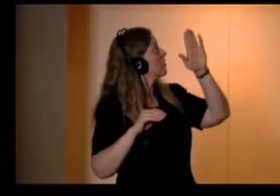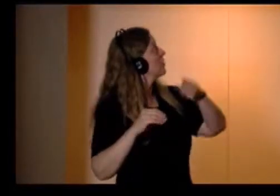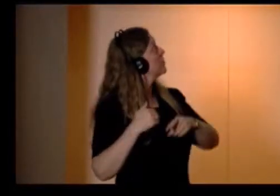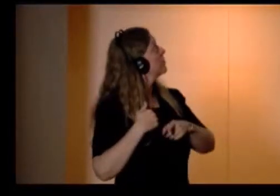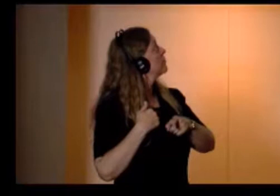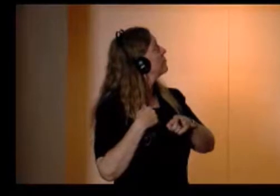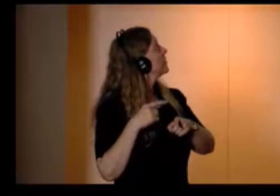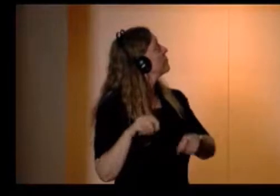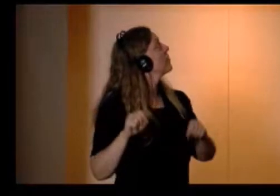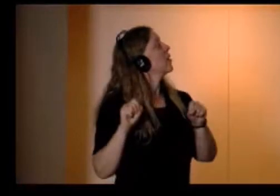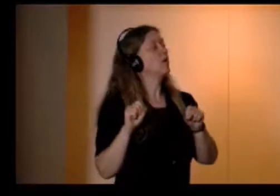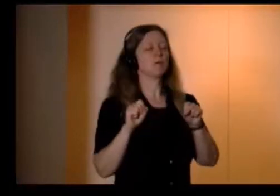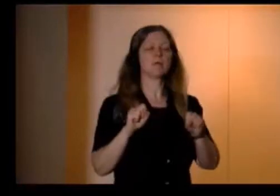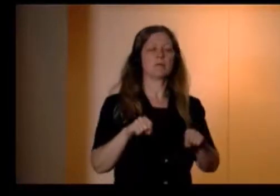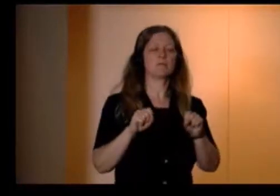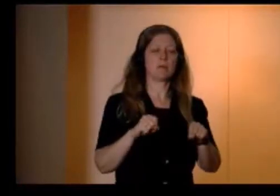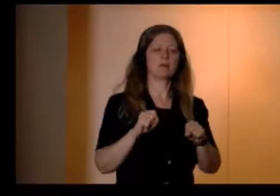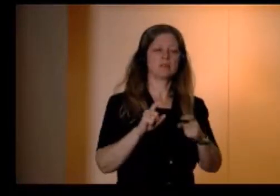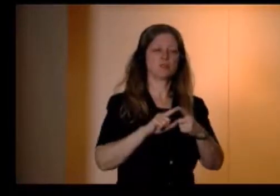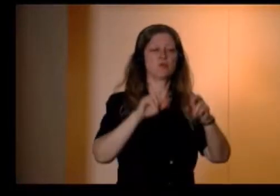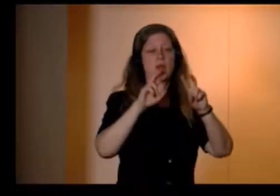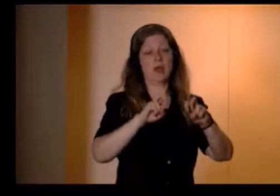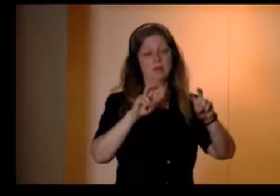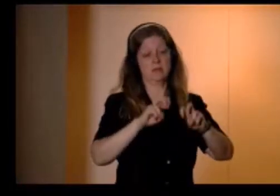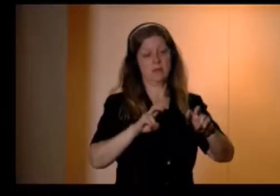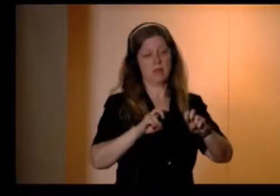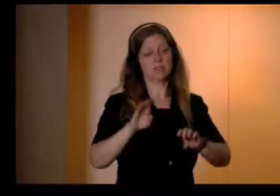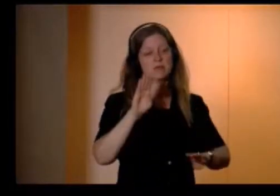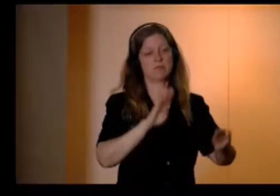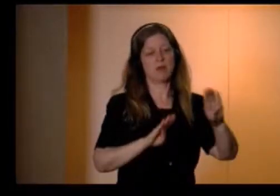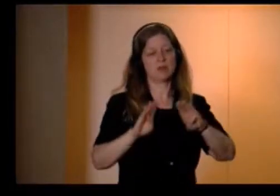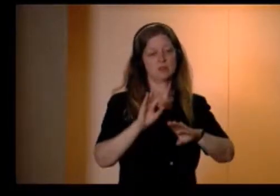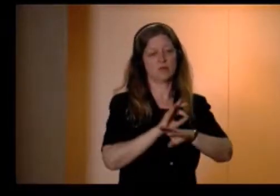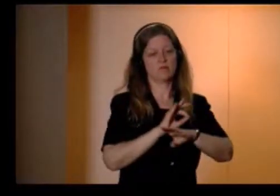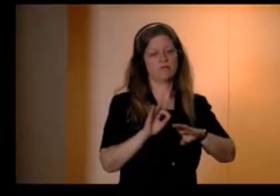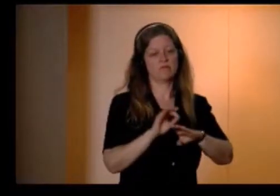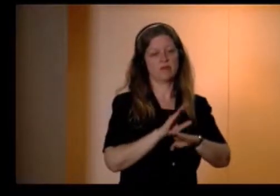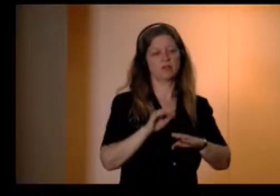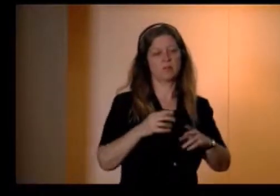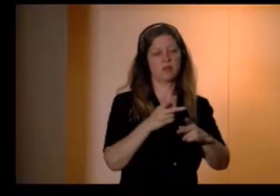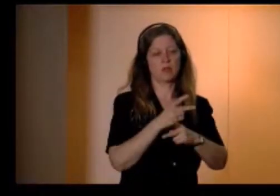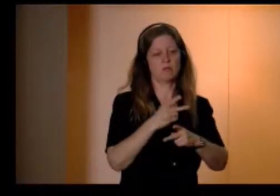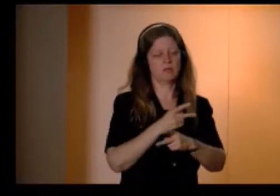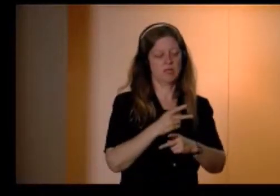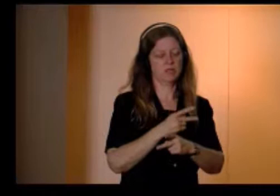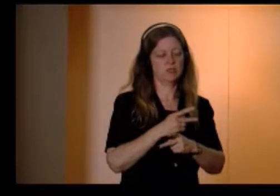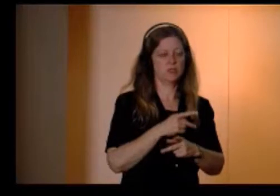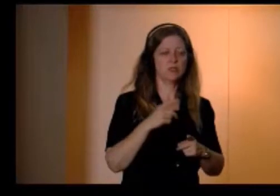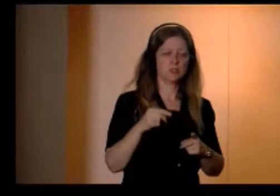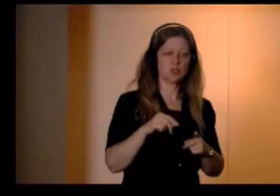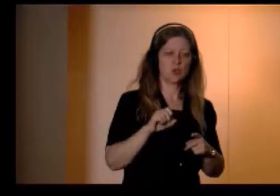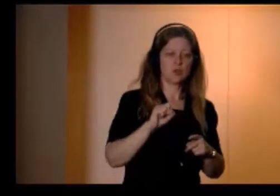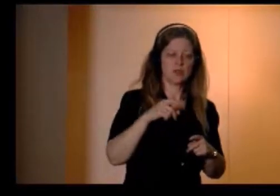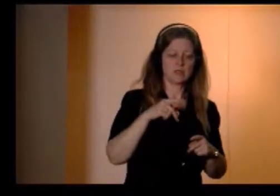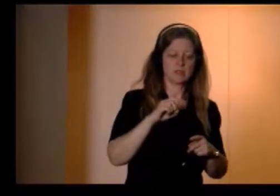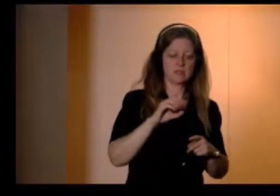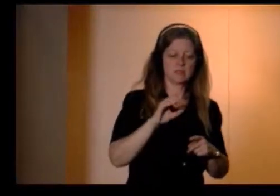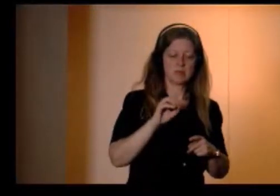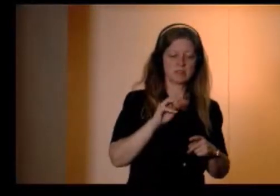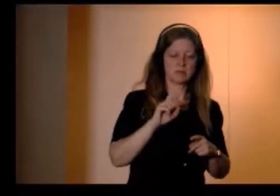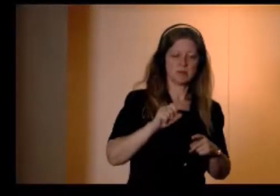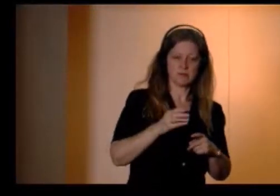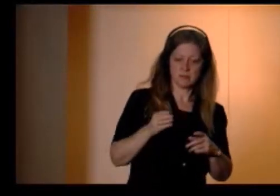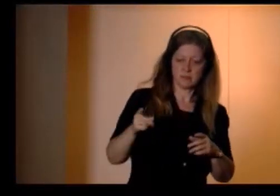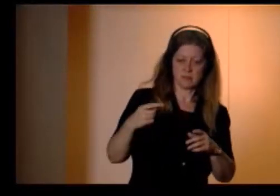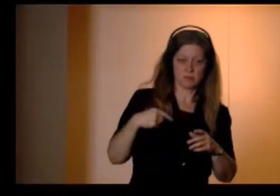the possibility, right, to actually analyze biological function computationally, right? So the specimens that are in the drawers here at the Smithsonian,